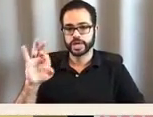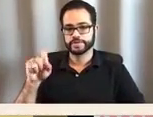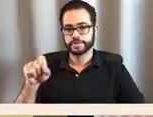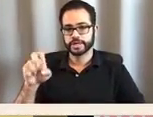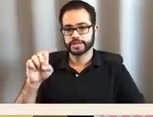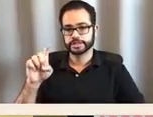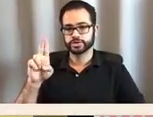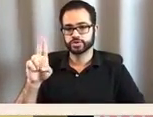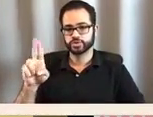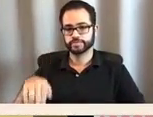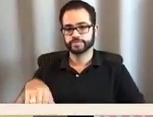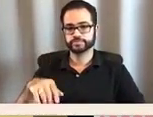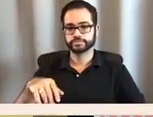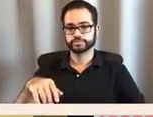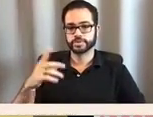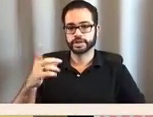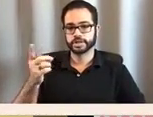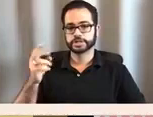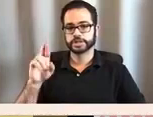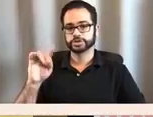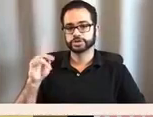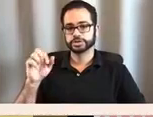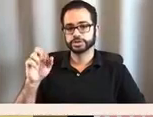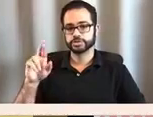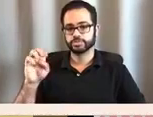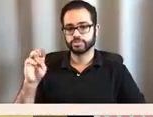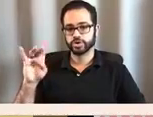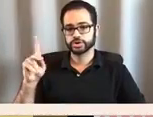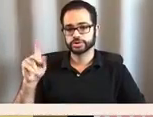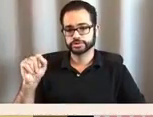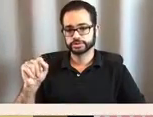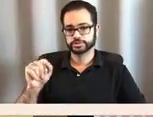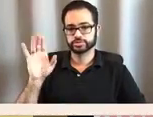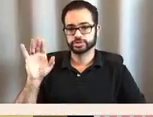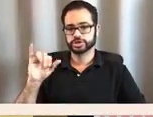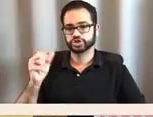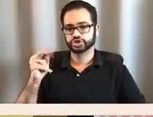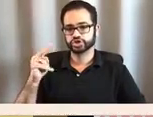drew.andrews@ucf.edu, and Dr. Seabrook's Blackmore's email is